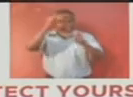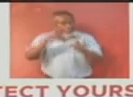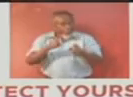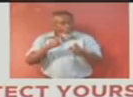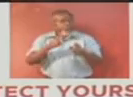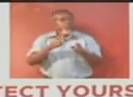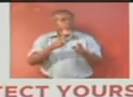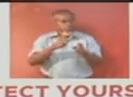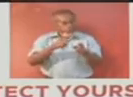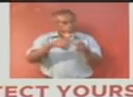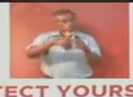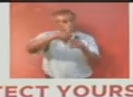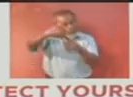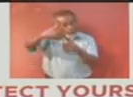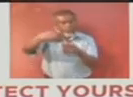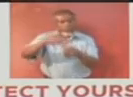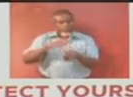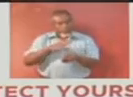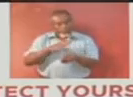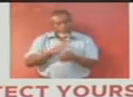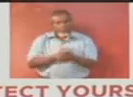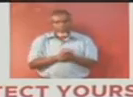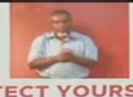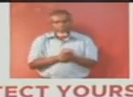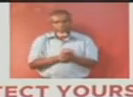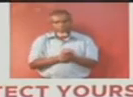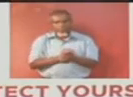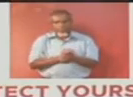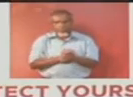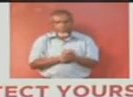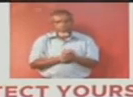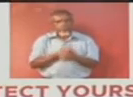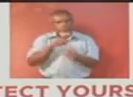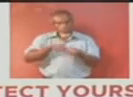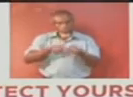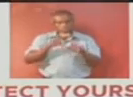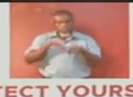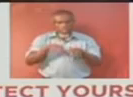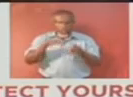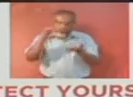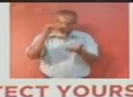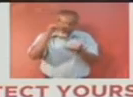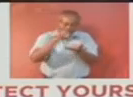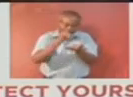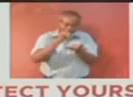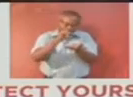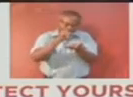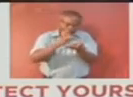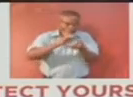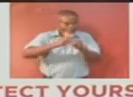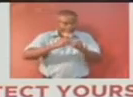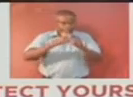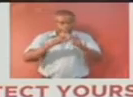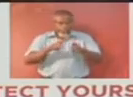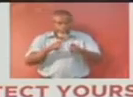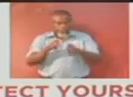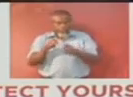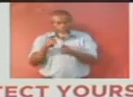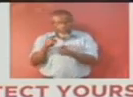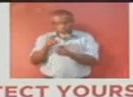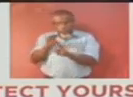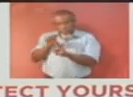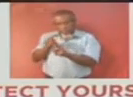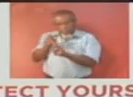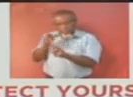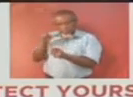activities, what we hope to do is to reduce the probability of susceptible people coming into contact with ill people, given the fact